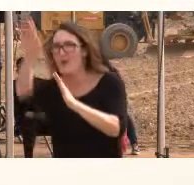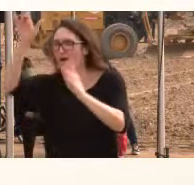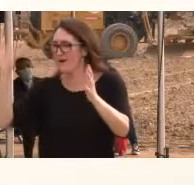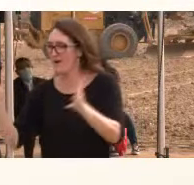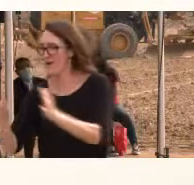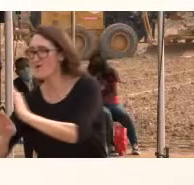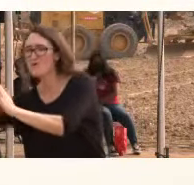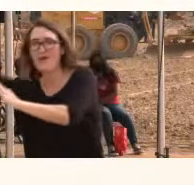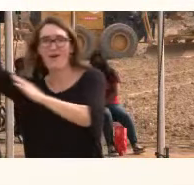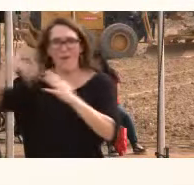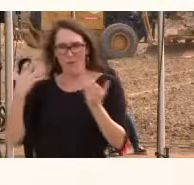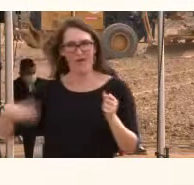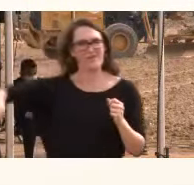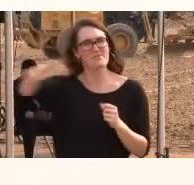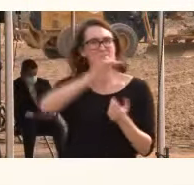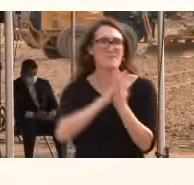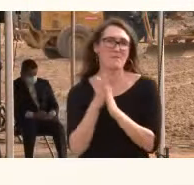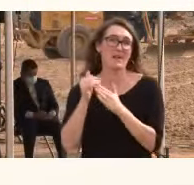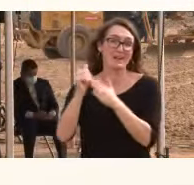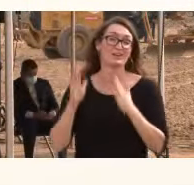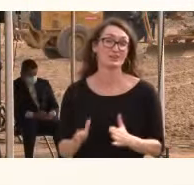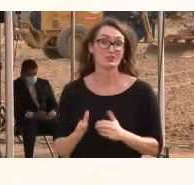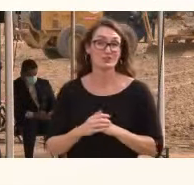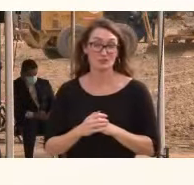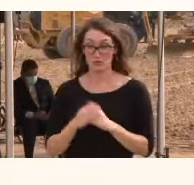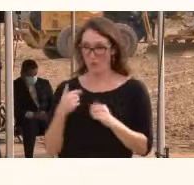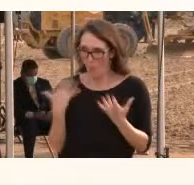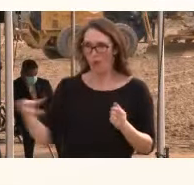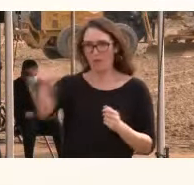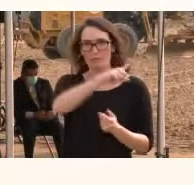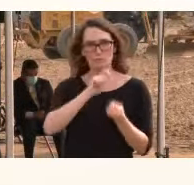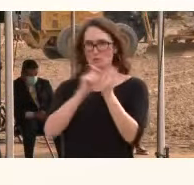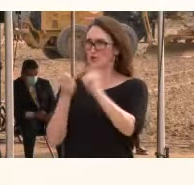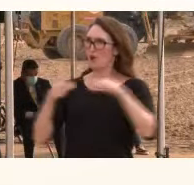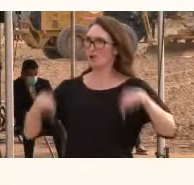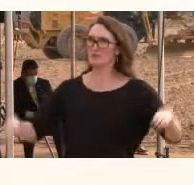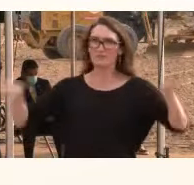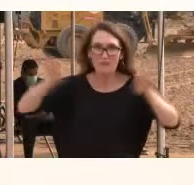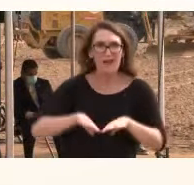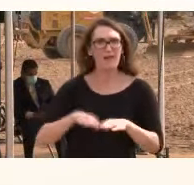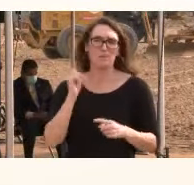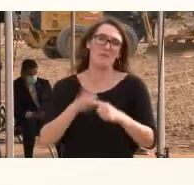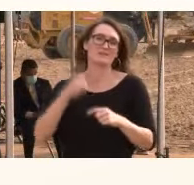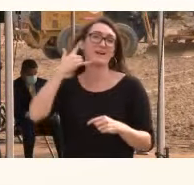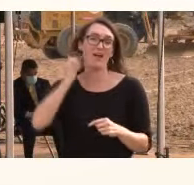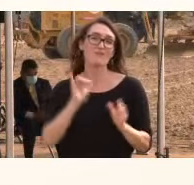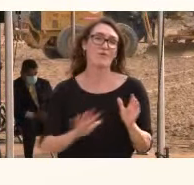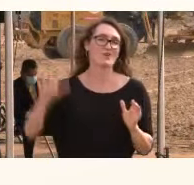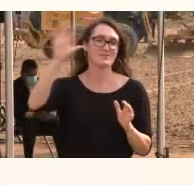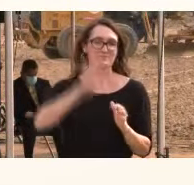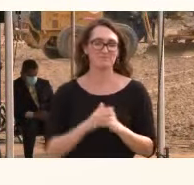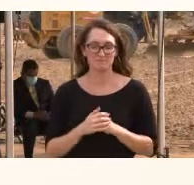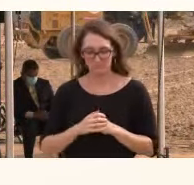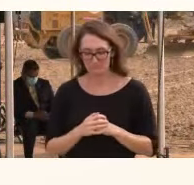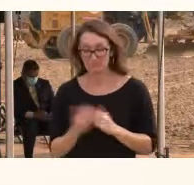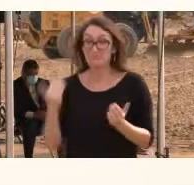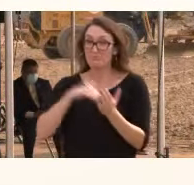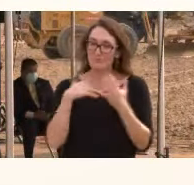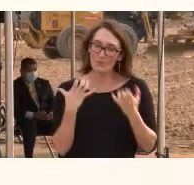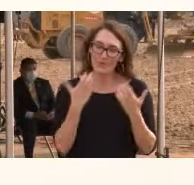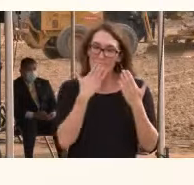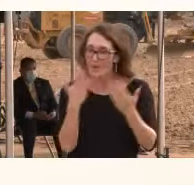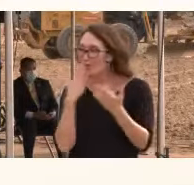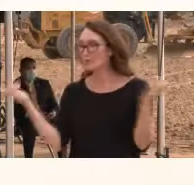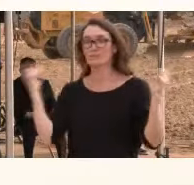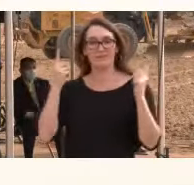leaders and make a huge difference in our Valley and in California. So again, I want to thank you for